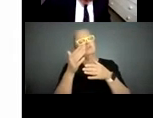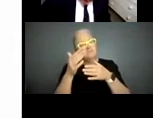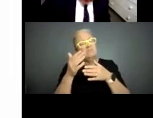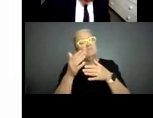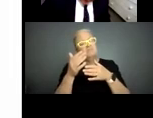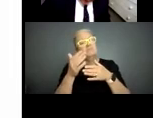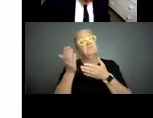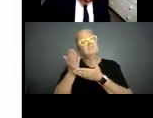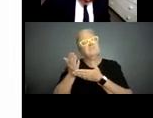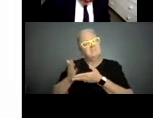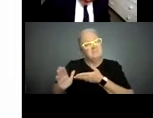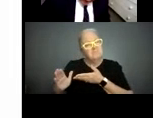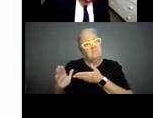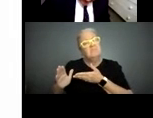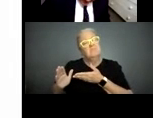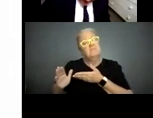integration,